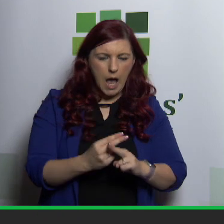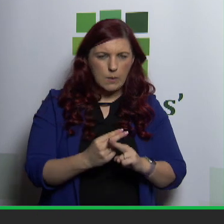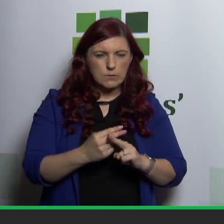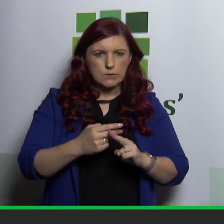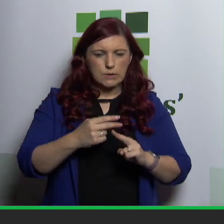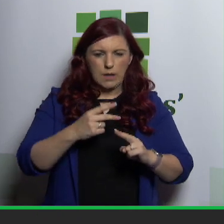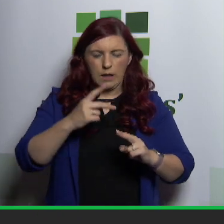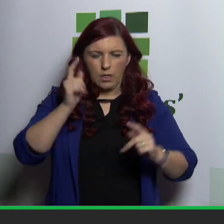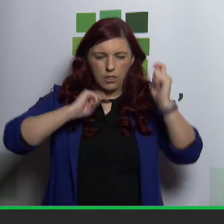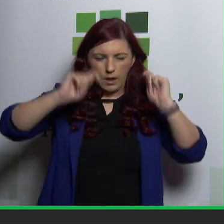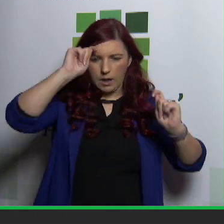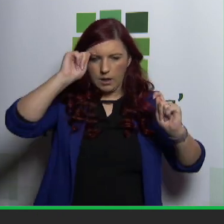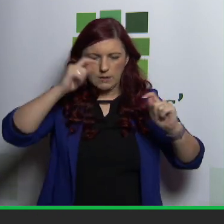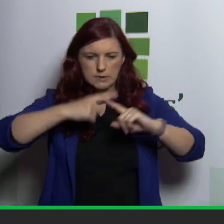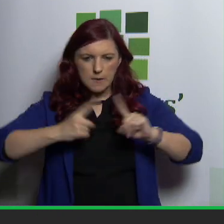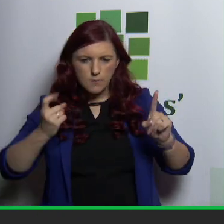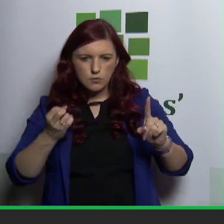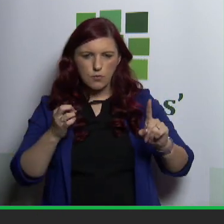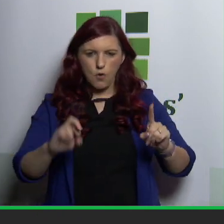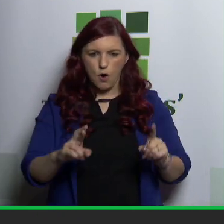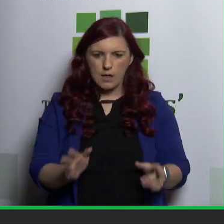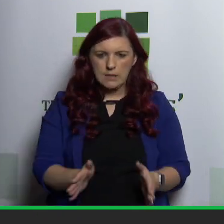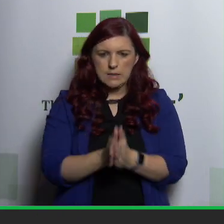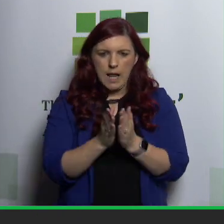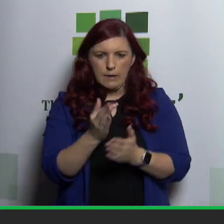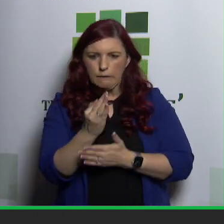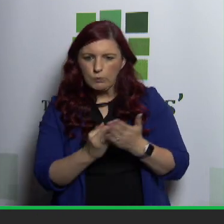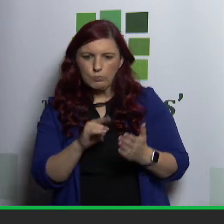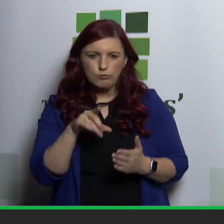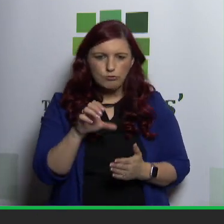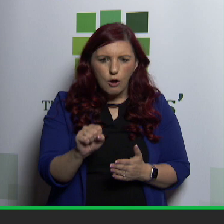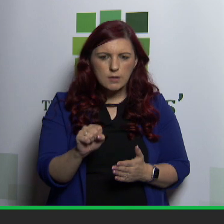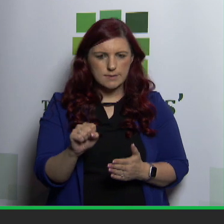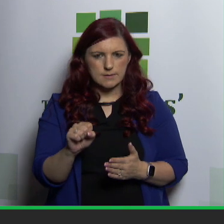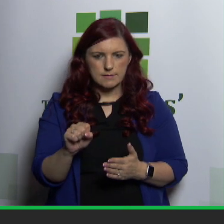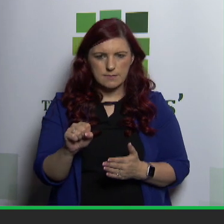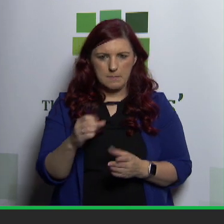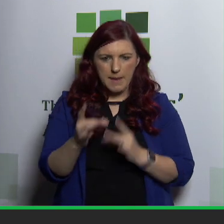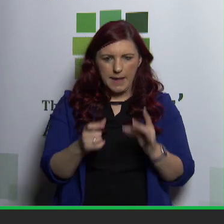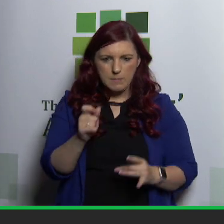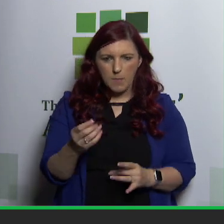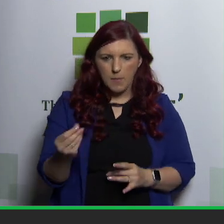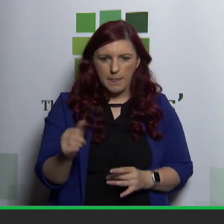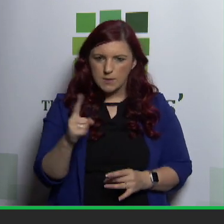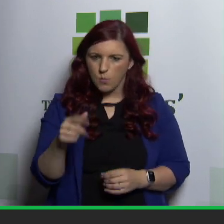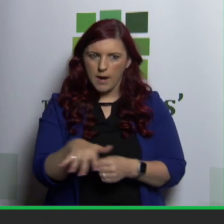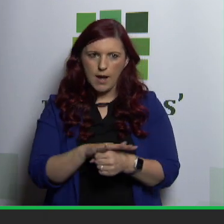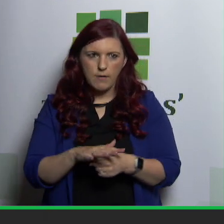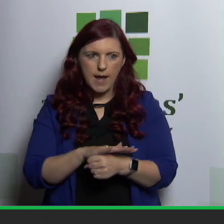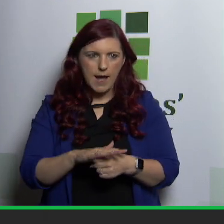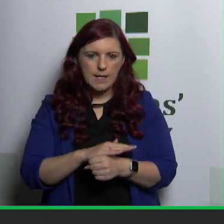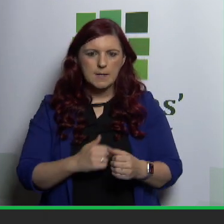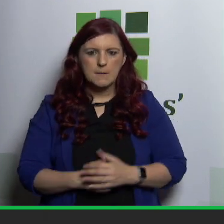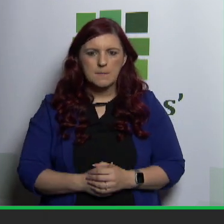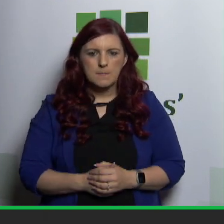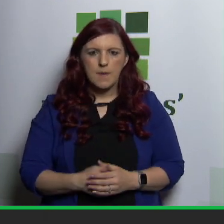making a few quid and selling a few drugs as well. But that's one area. I was born